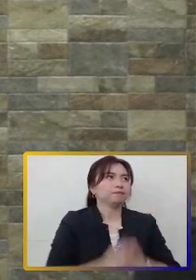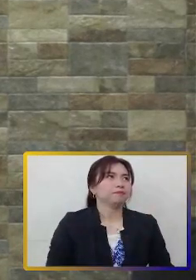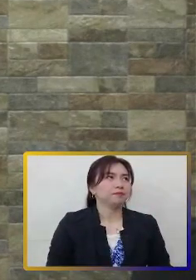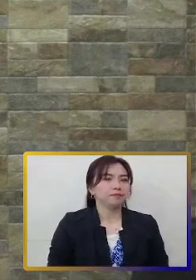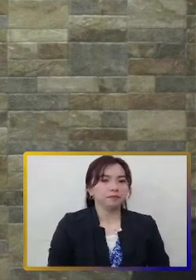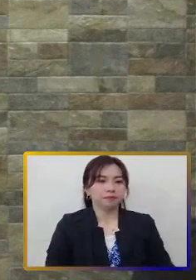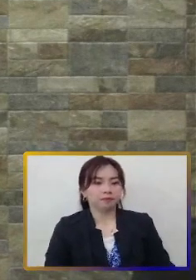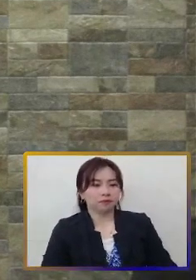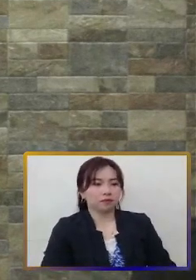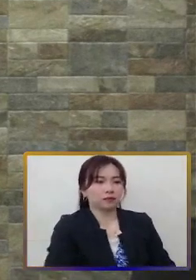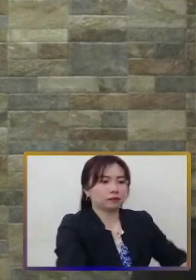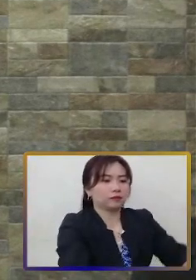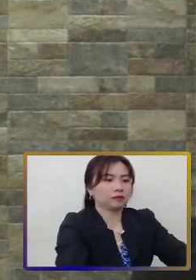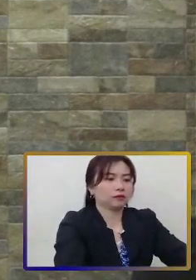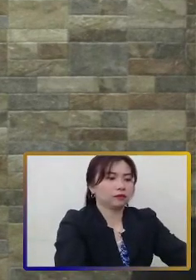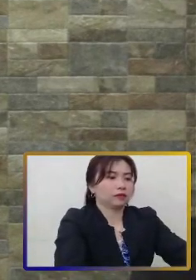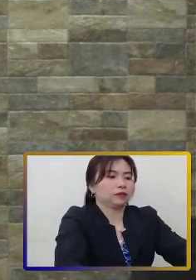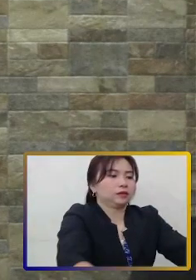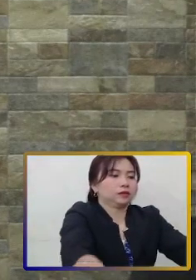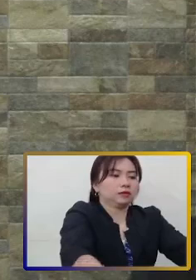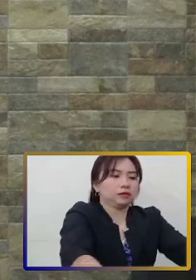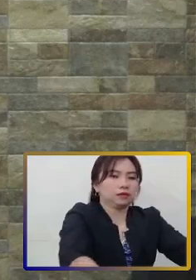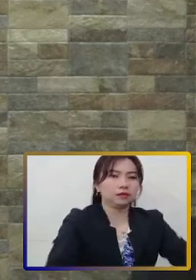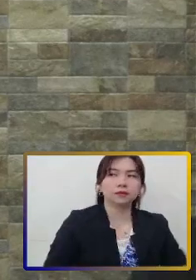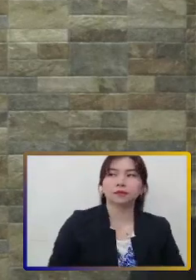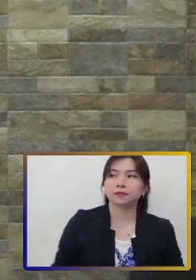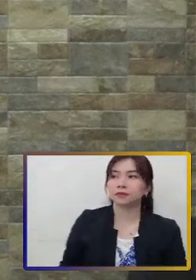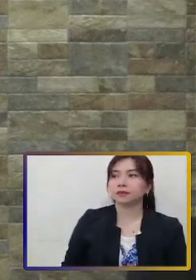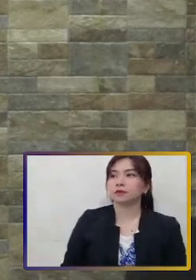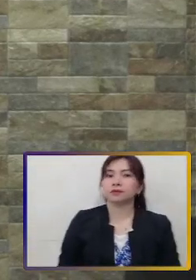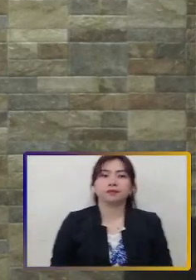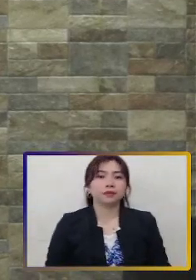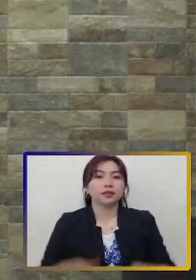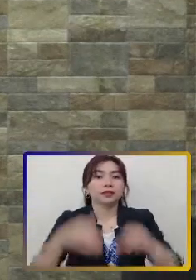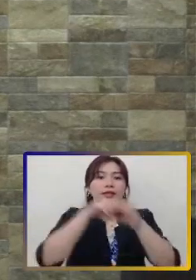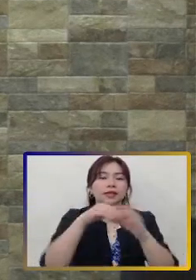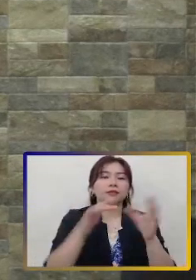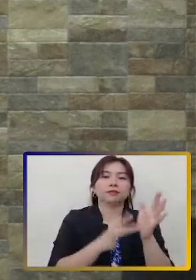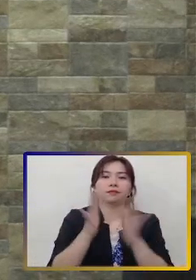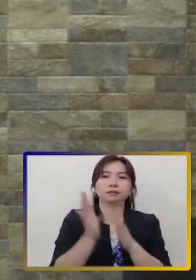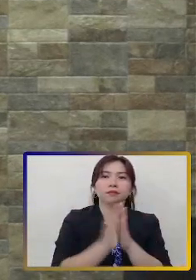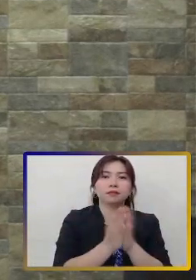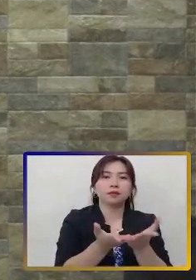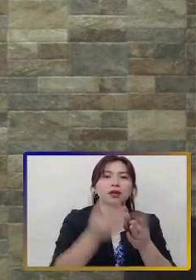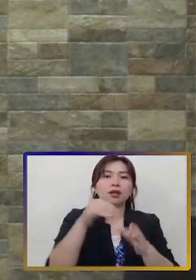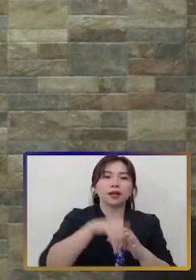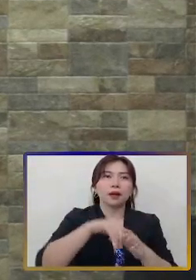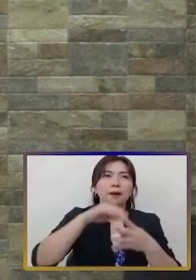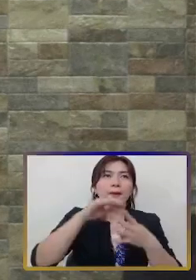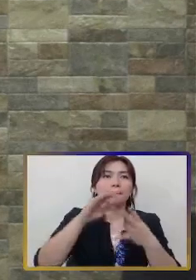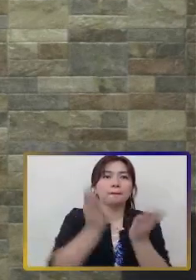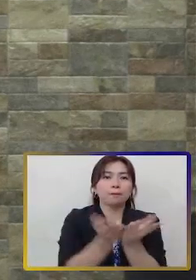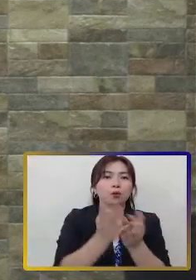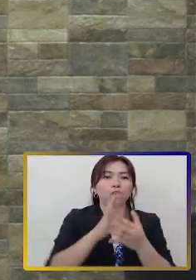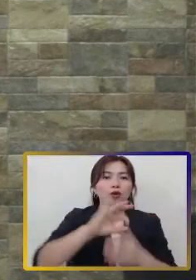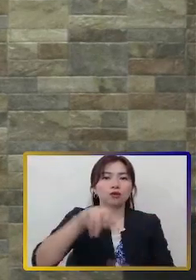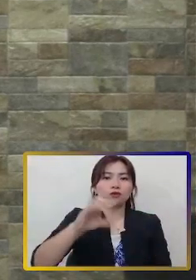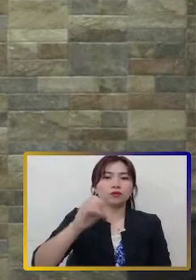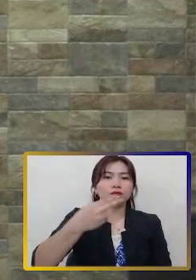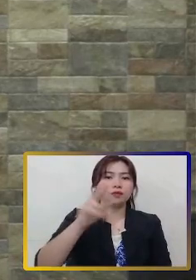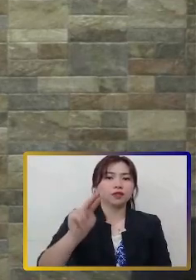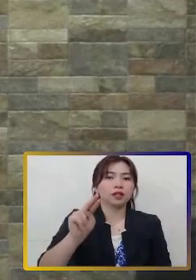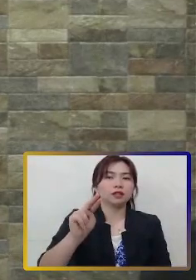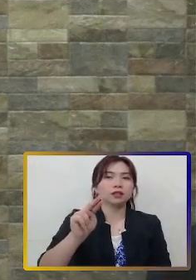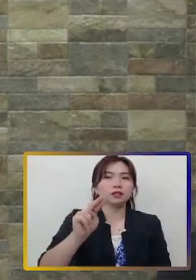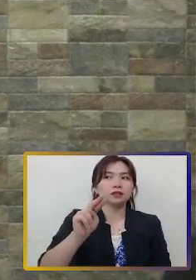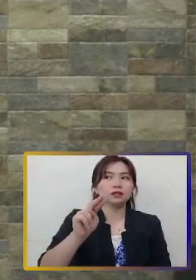will be able to see that the Lord gives a more complete revelation of himself to mankind